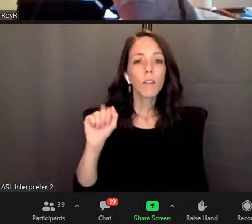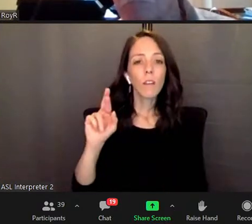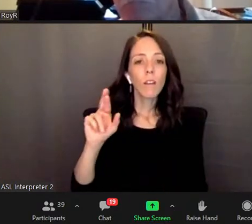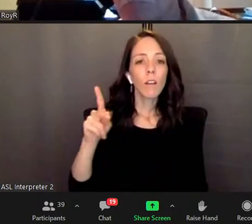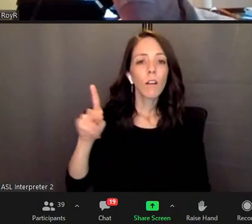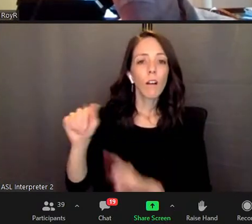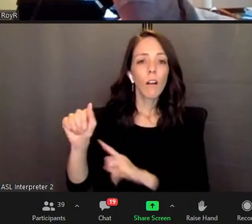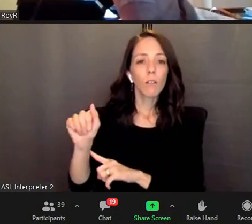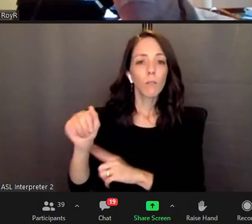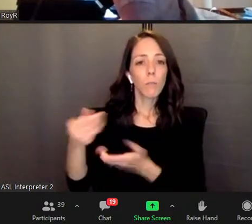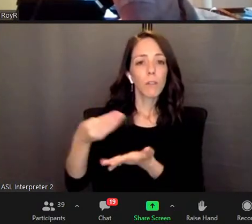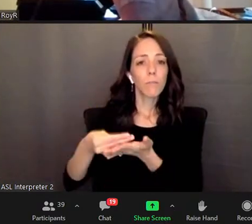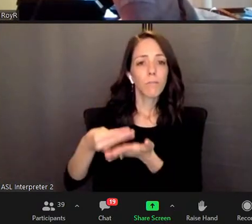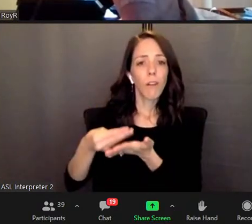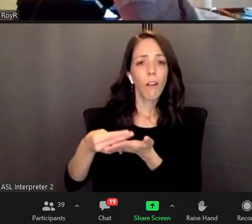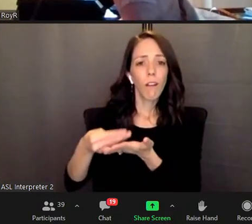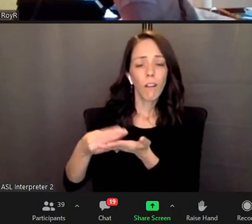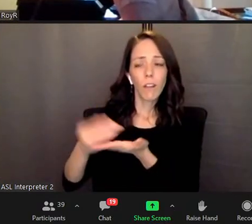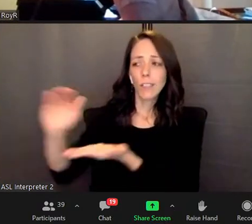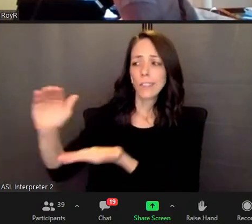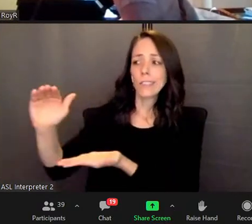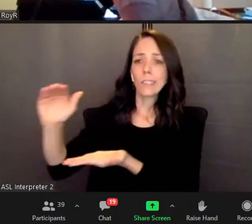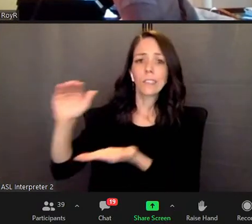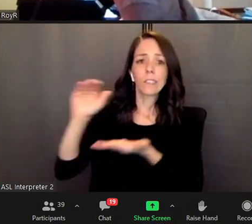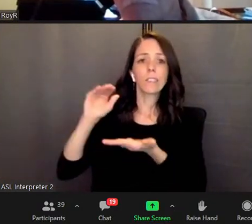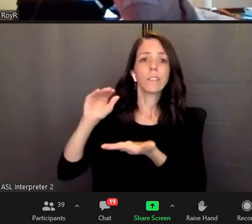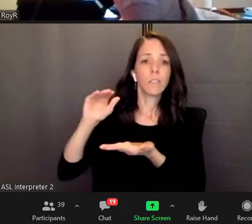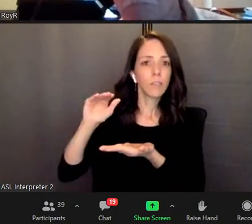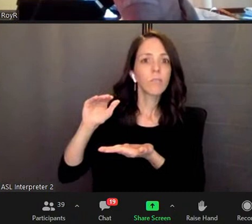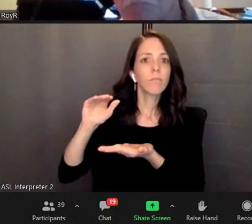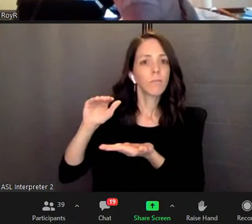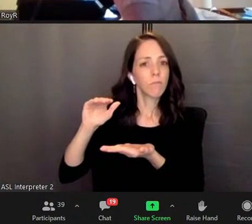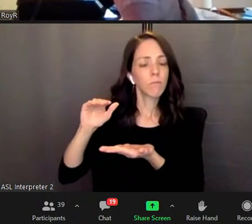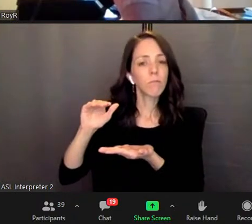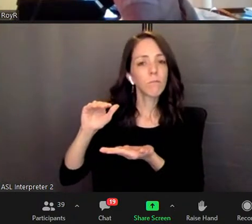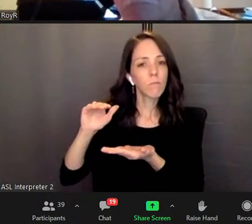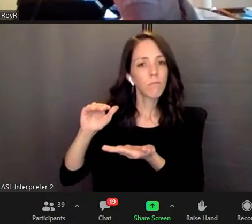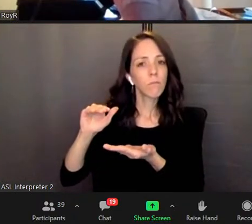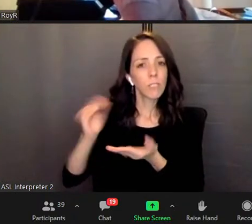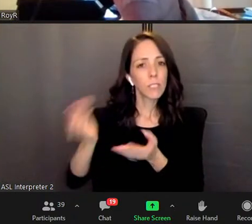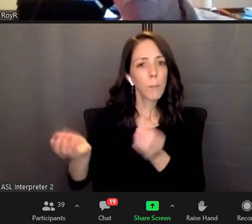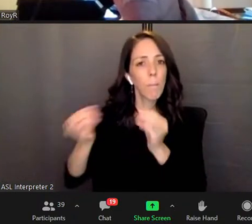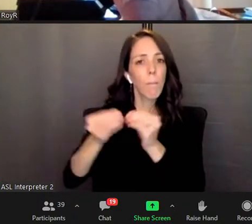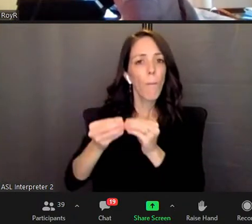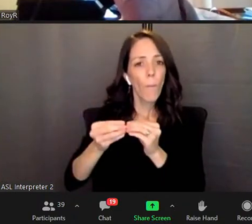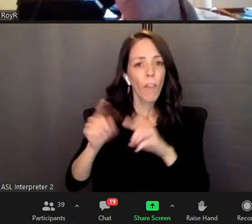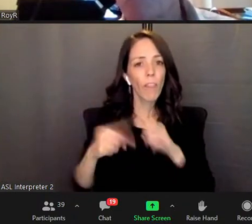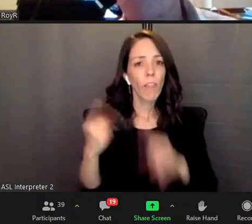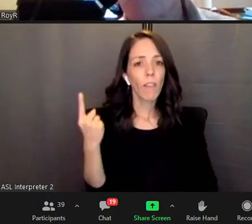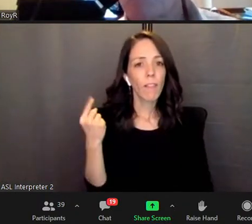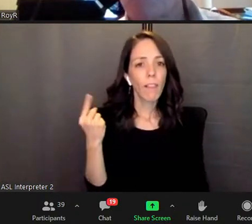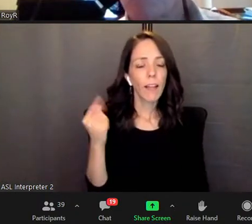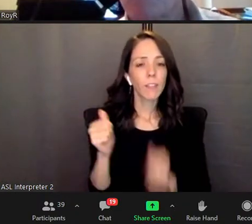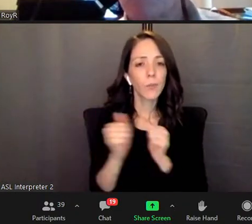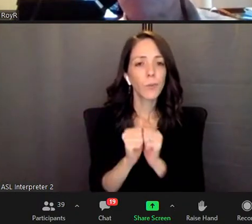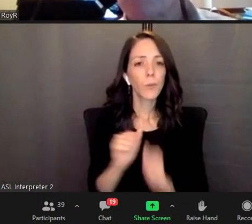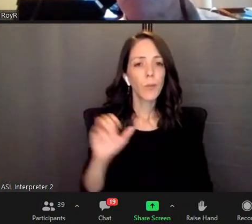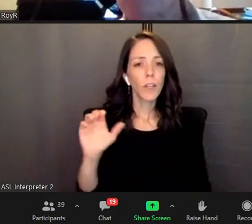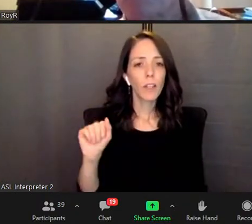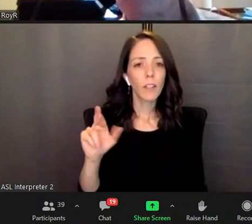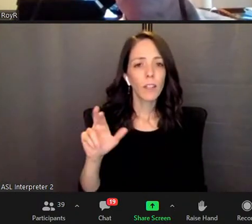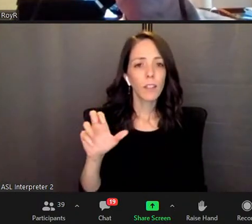overall total is larger than we received with the CARES Act of last year and